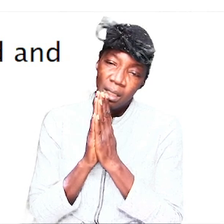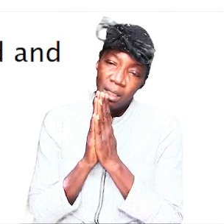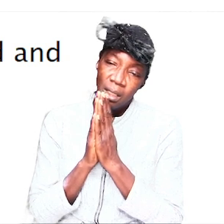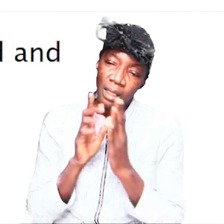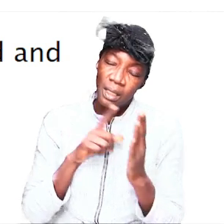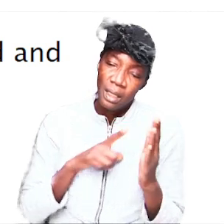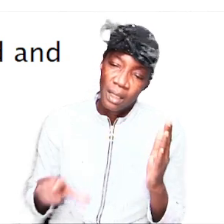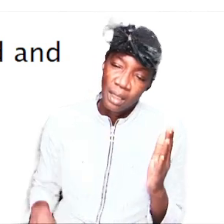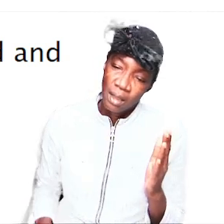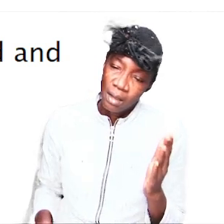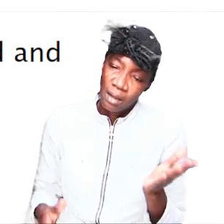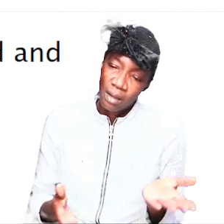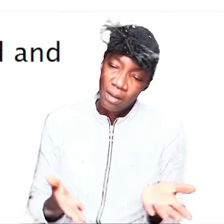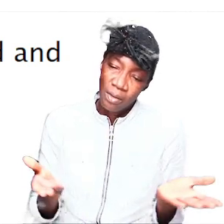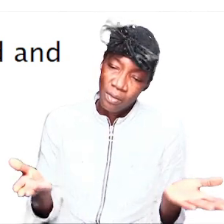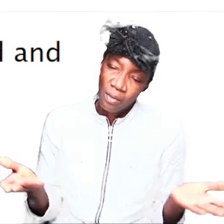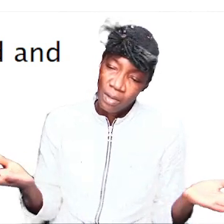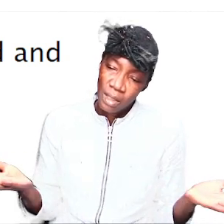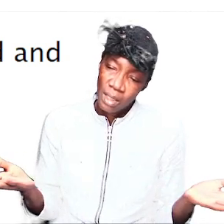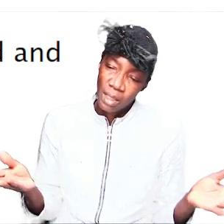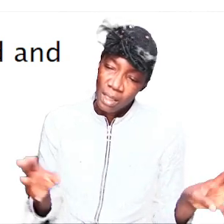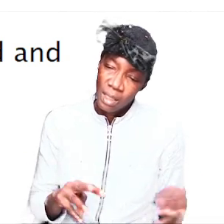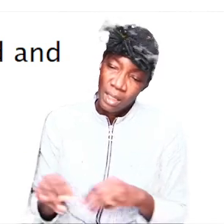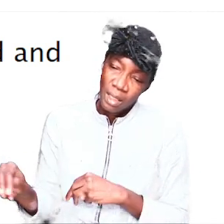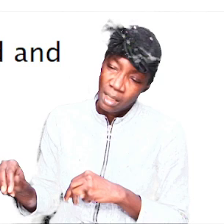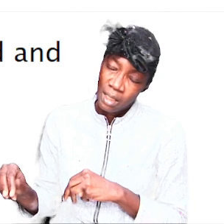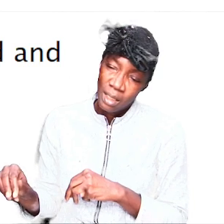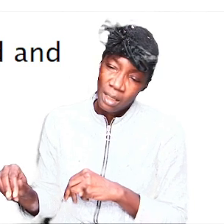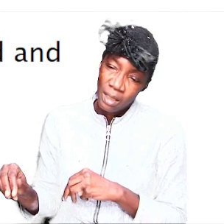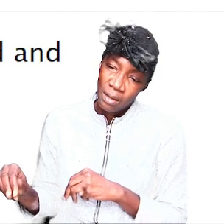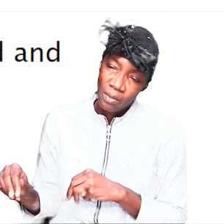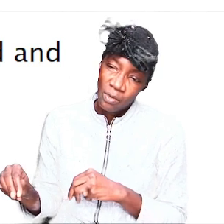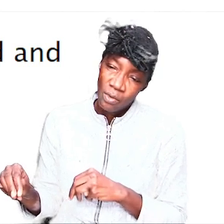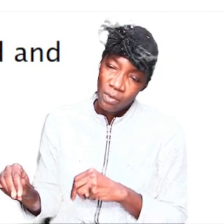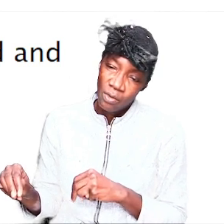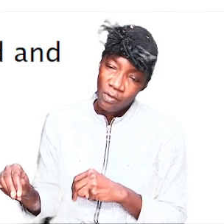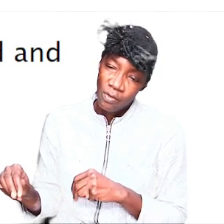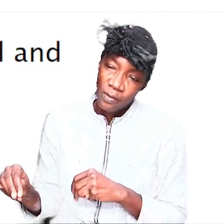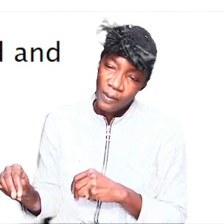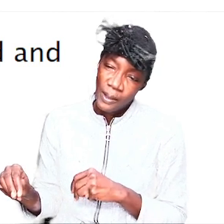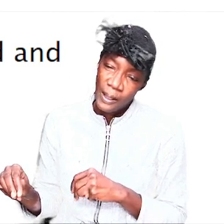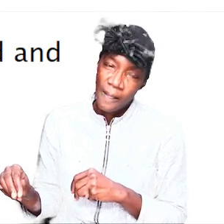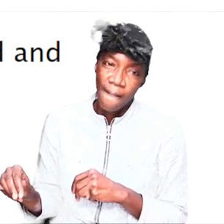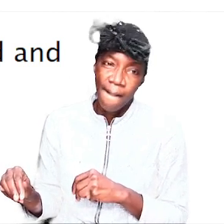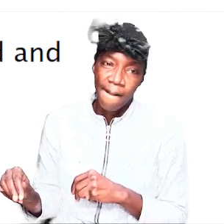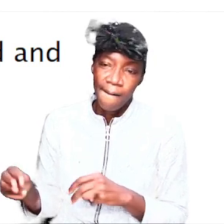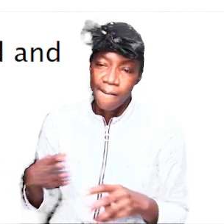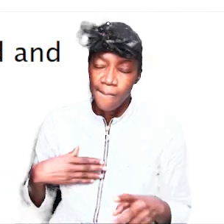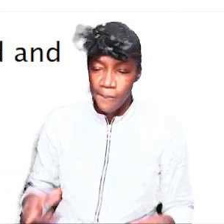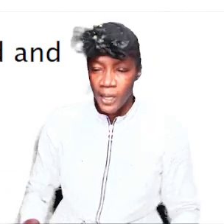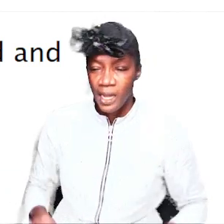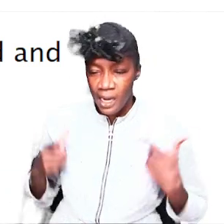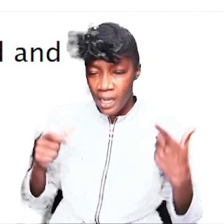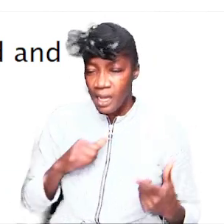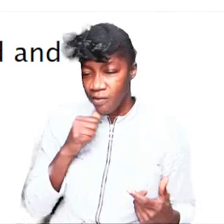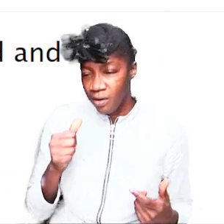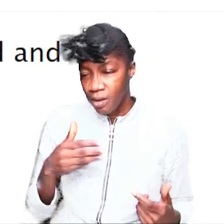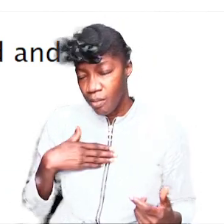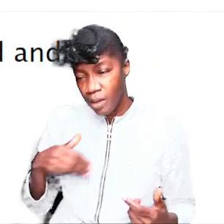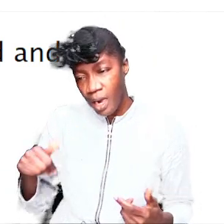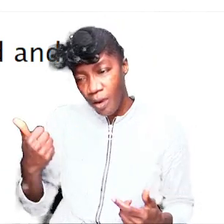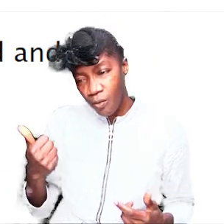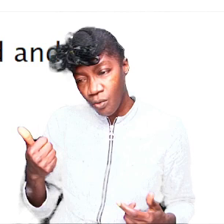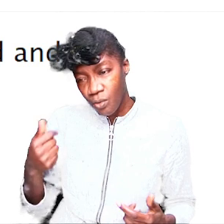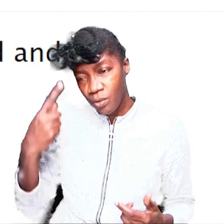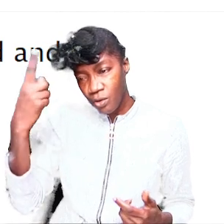Lord, what is the next move? The songwriter said, my life is not my own. To